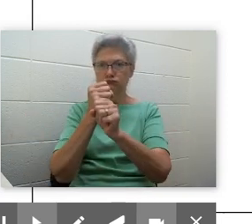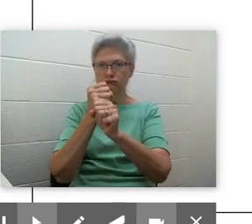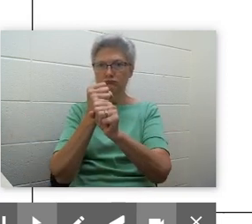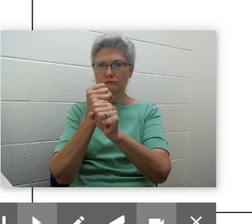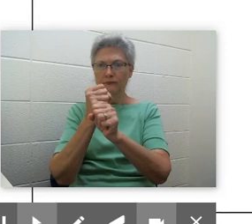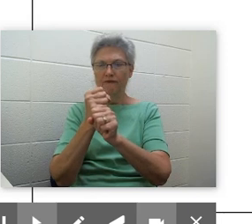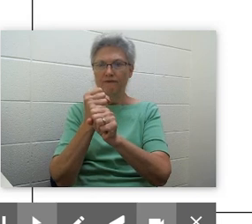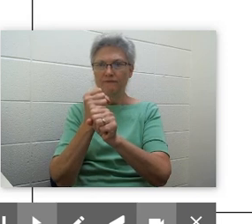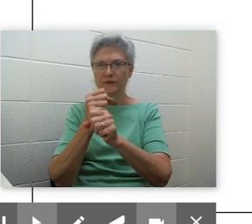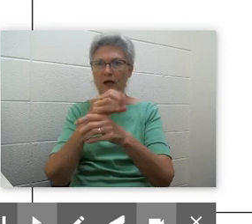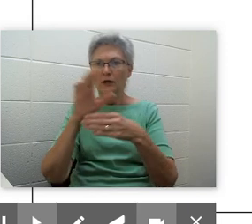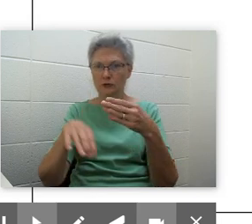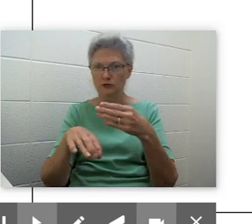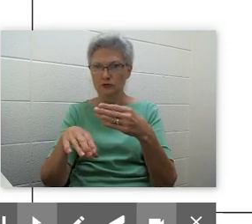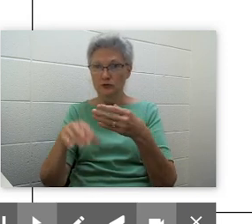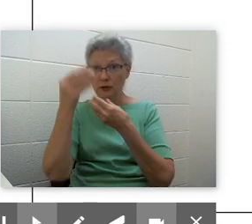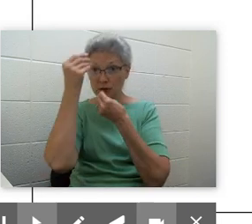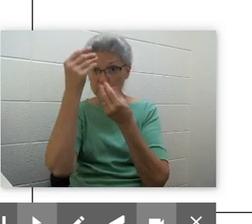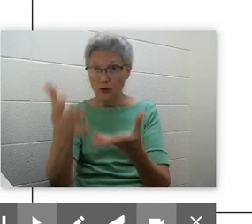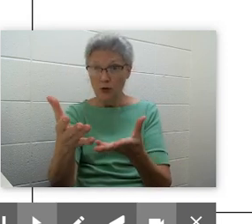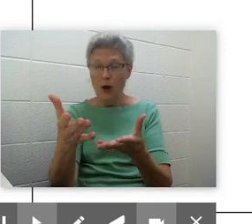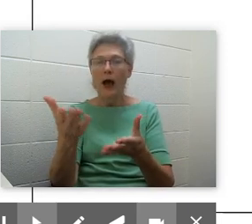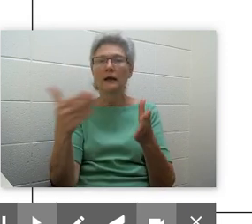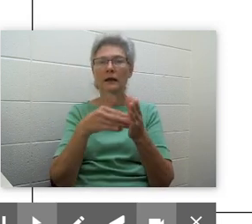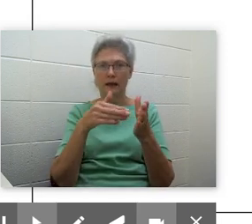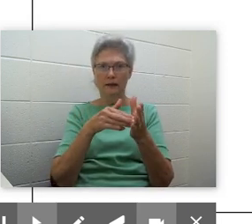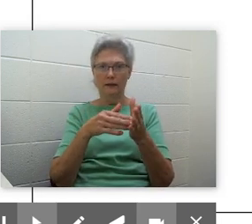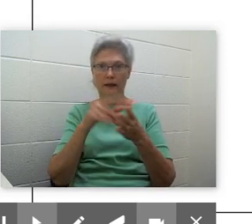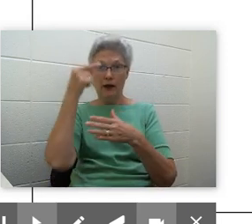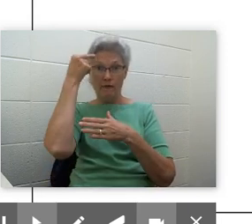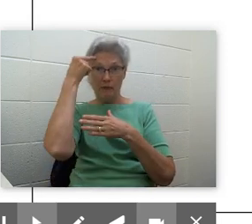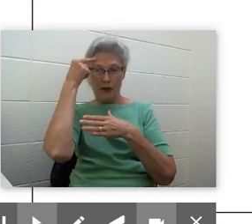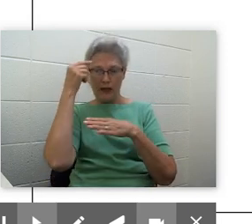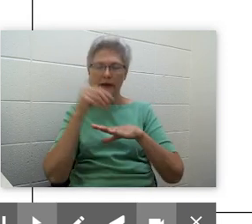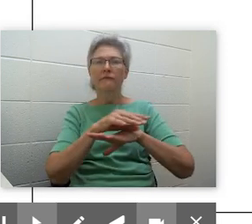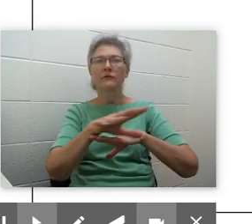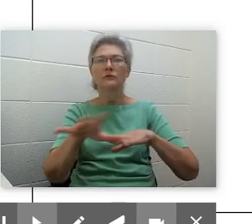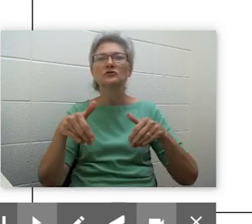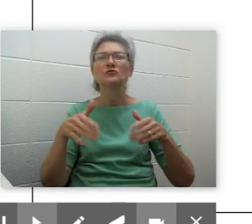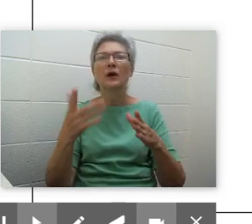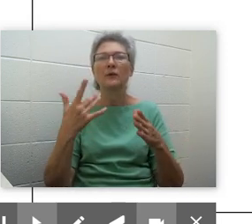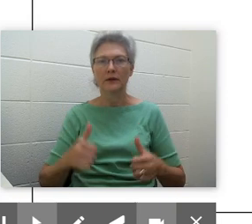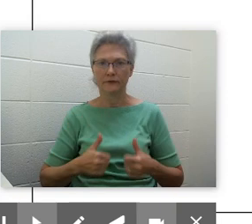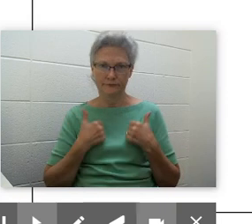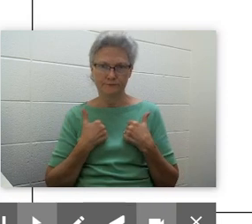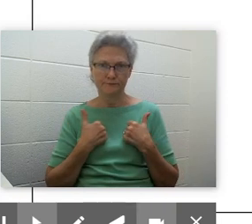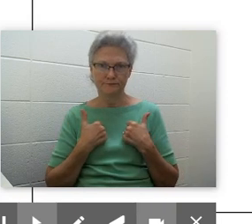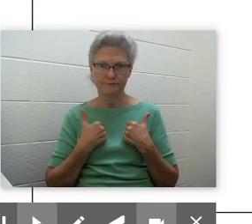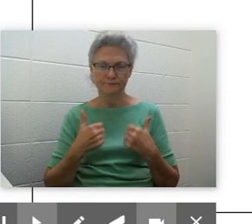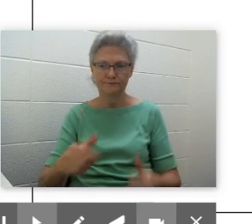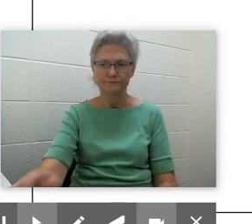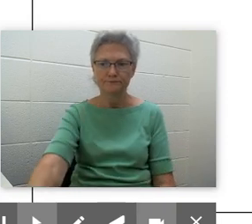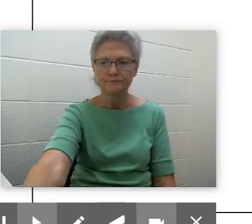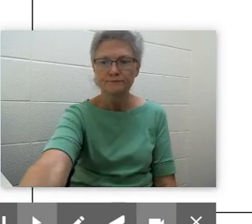all up, that lets us know, again, that government does influence the way we live.